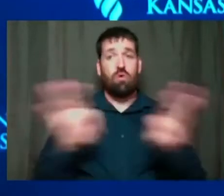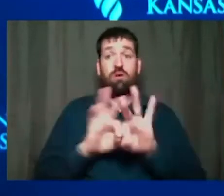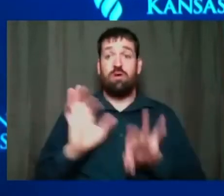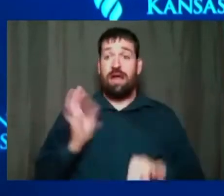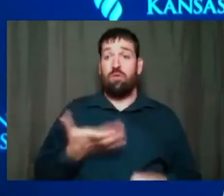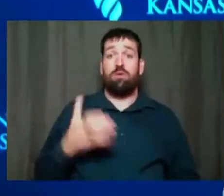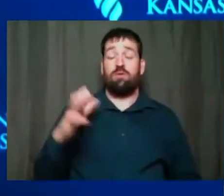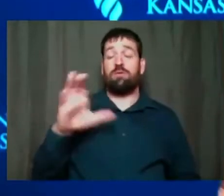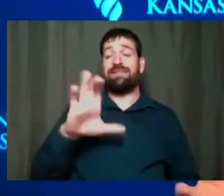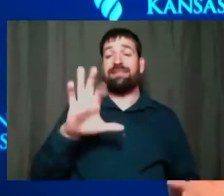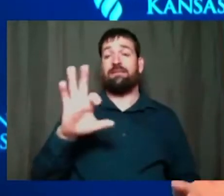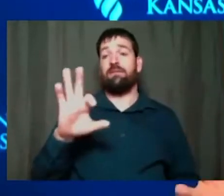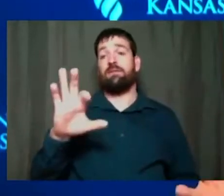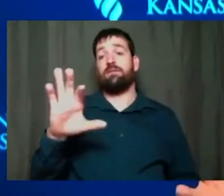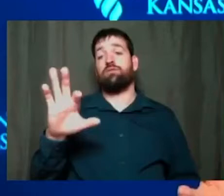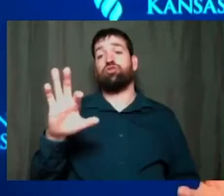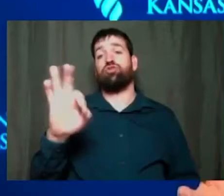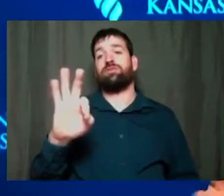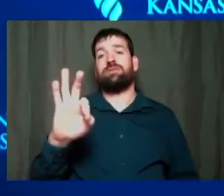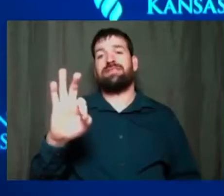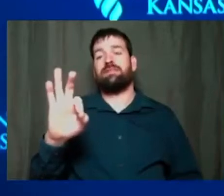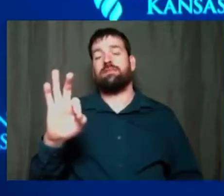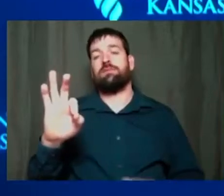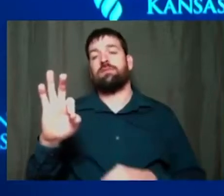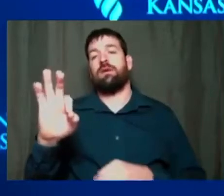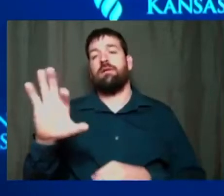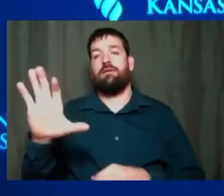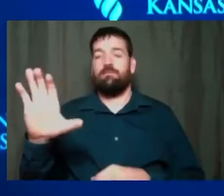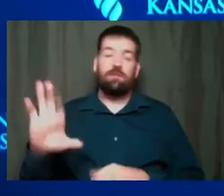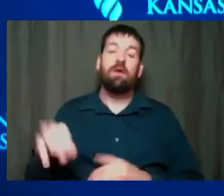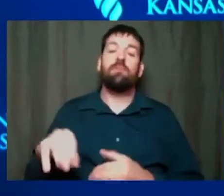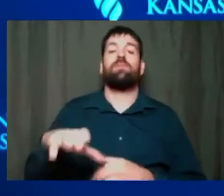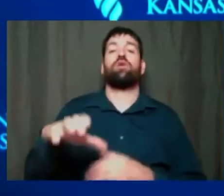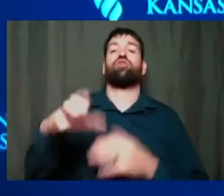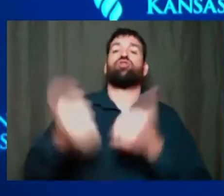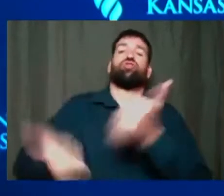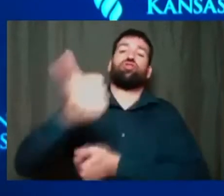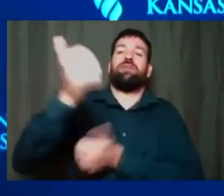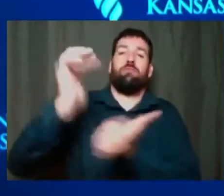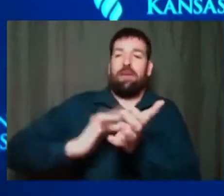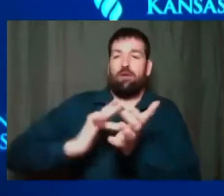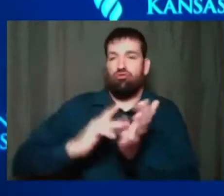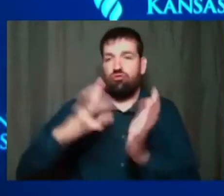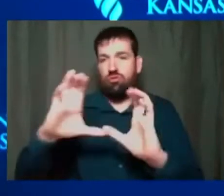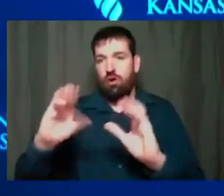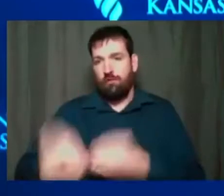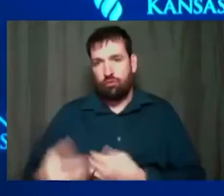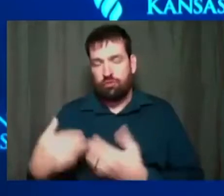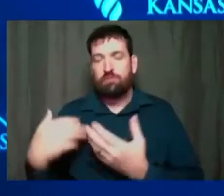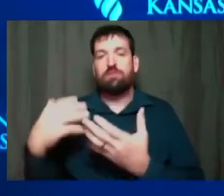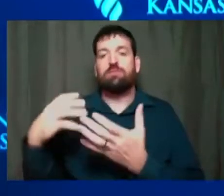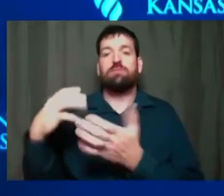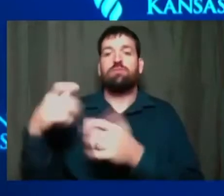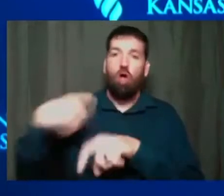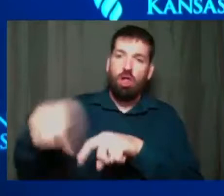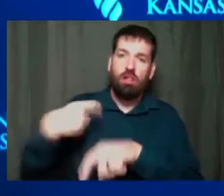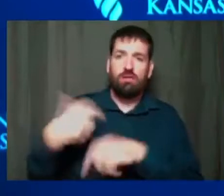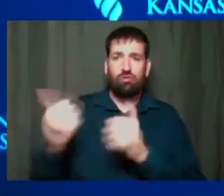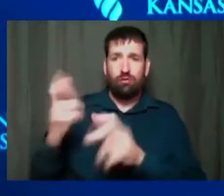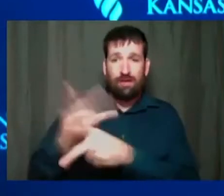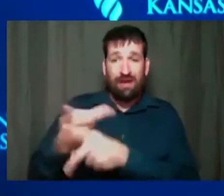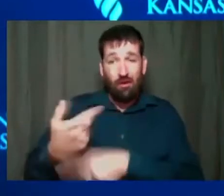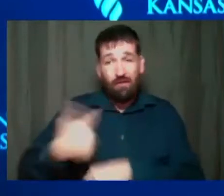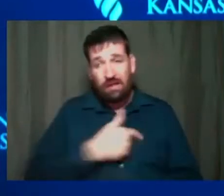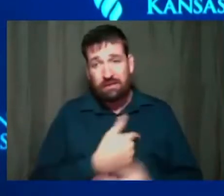our community, we're trying to be honest and take care of each other, and I think Lee tried to take care of us. And I'll miss him in